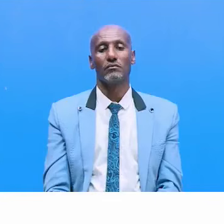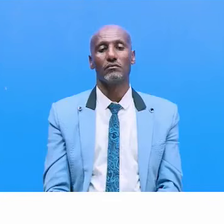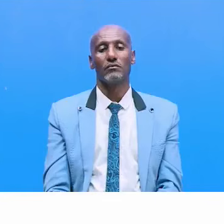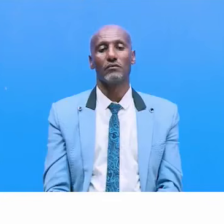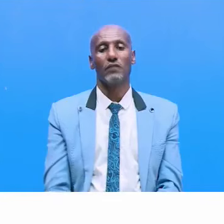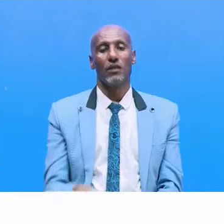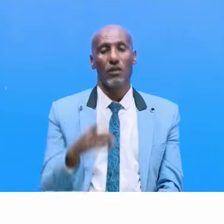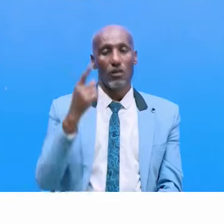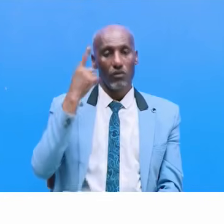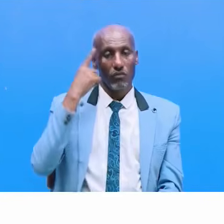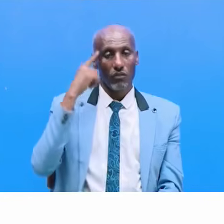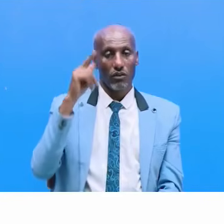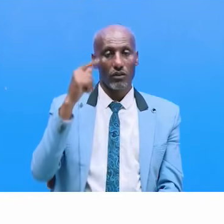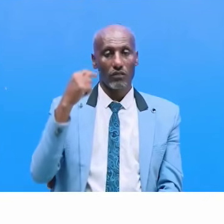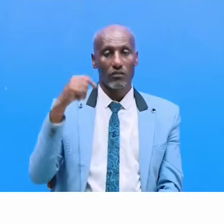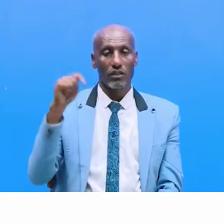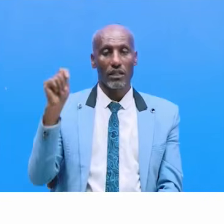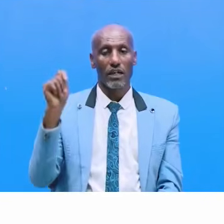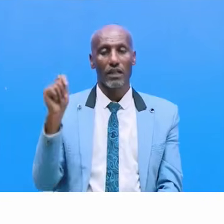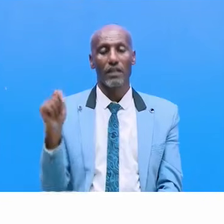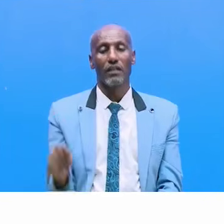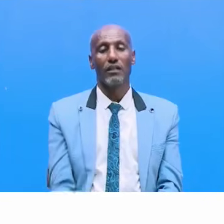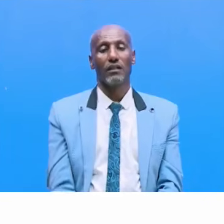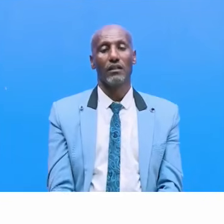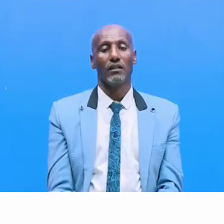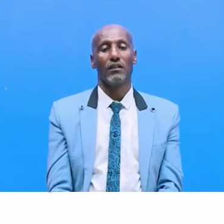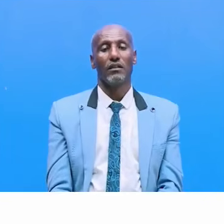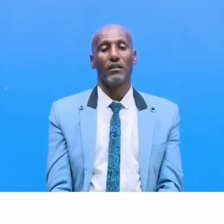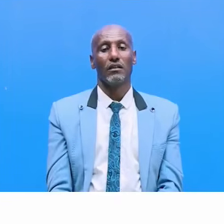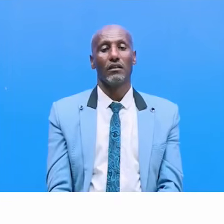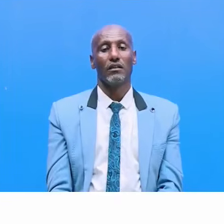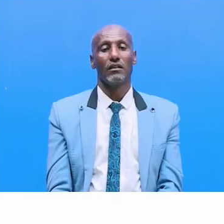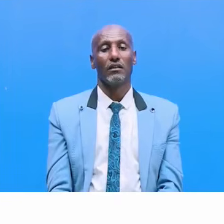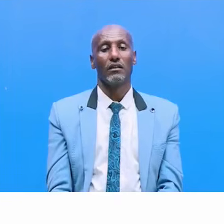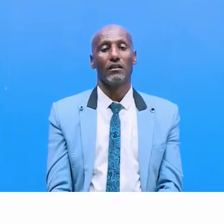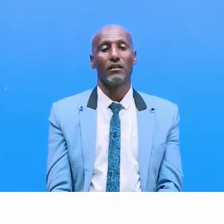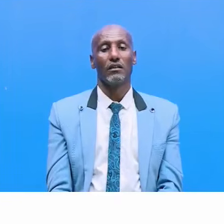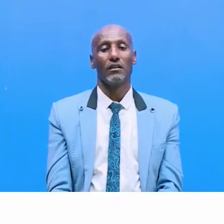for the project.